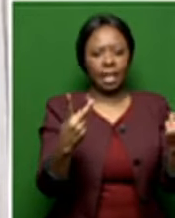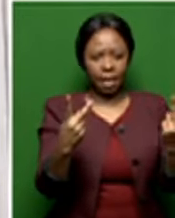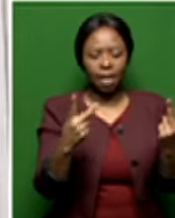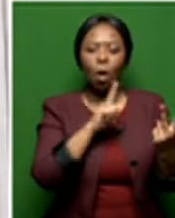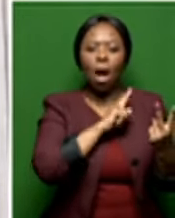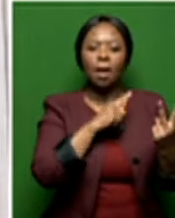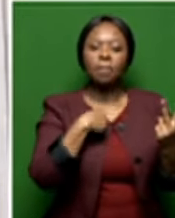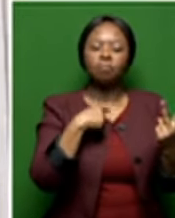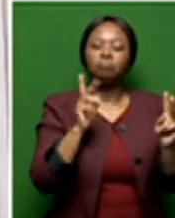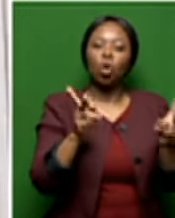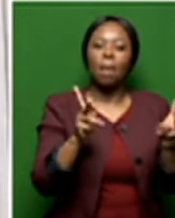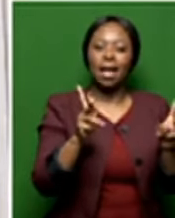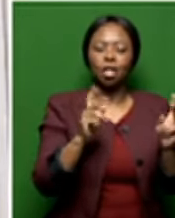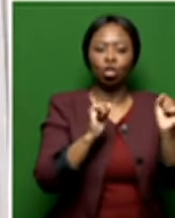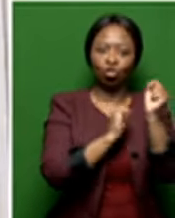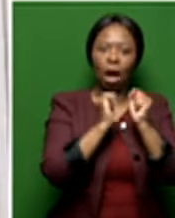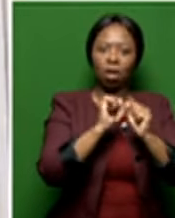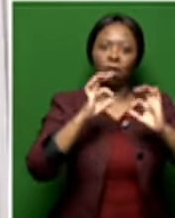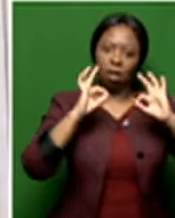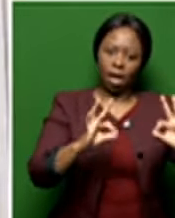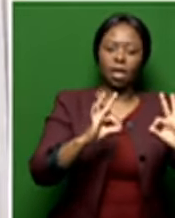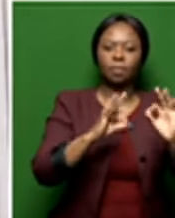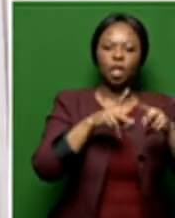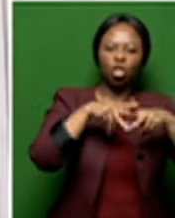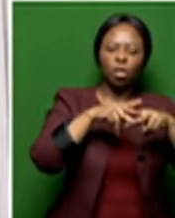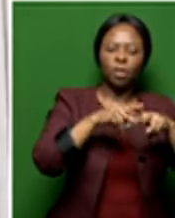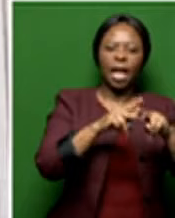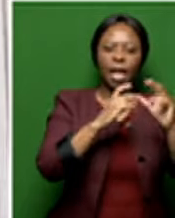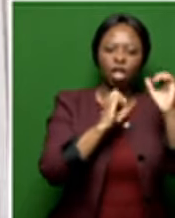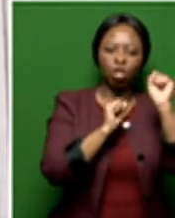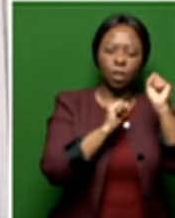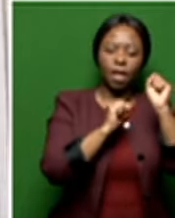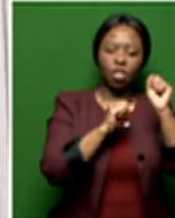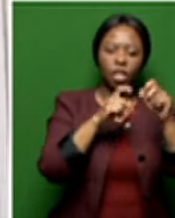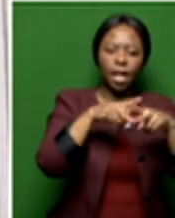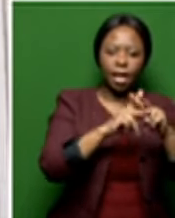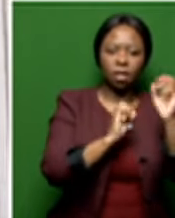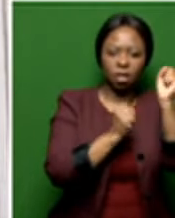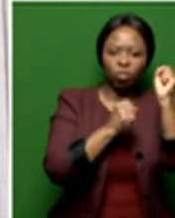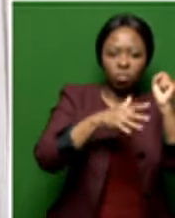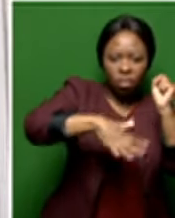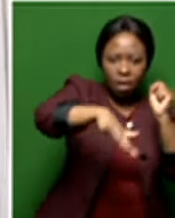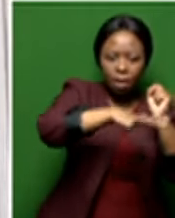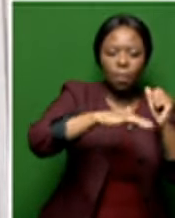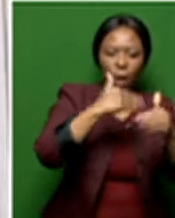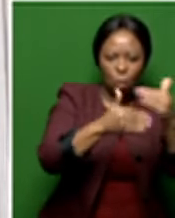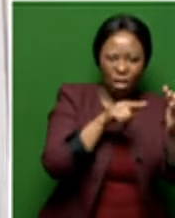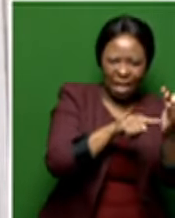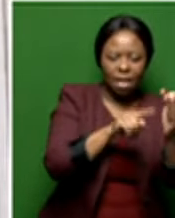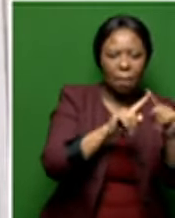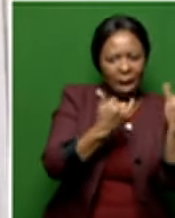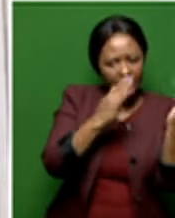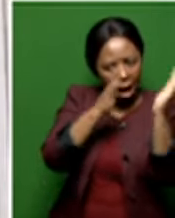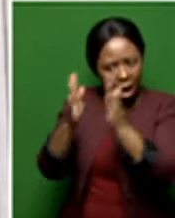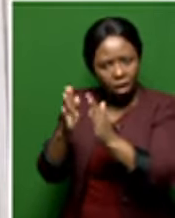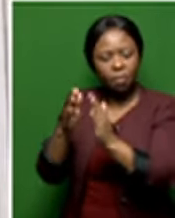much more structured engineering process, but this was exciting as I spent a lot of time with creatives,